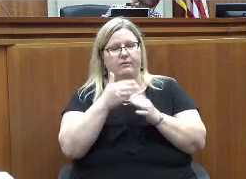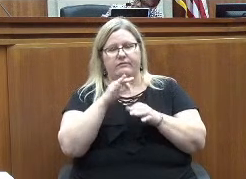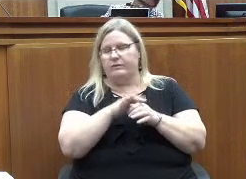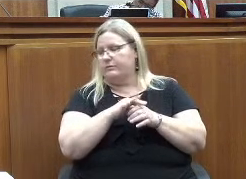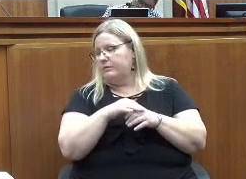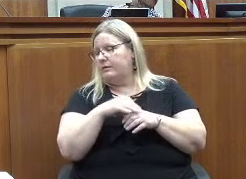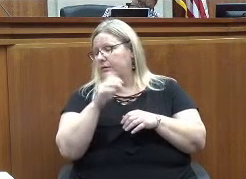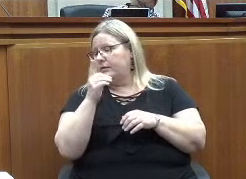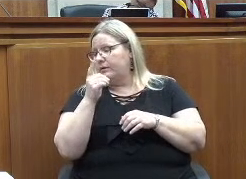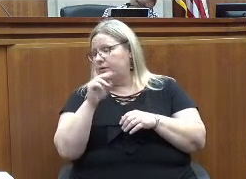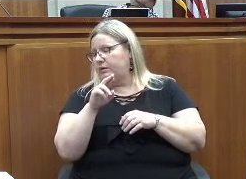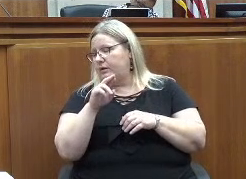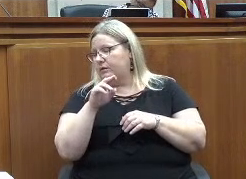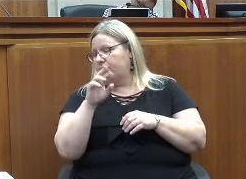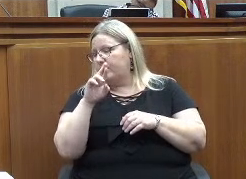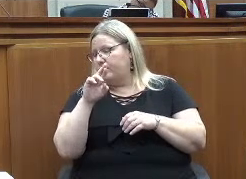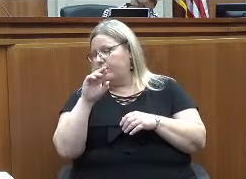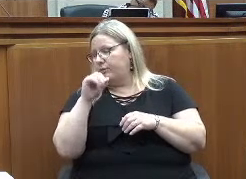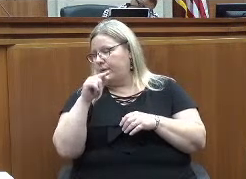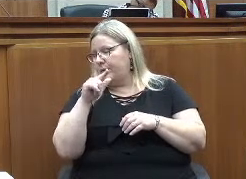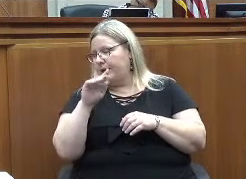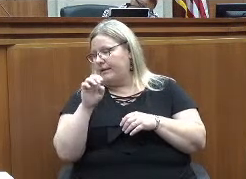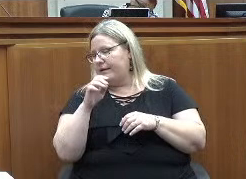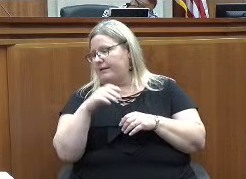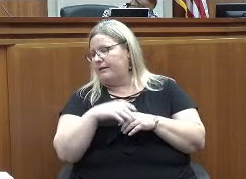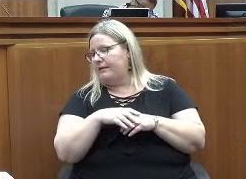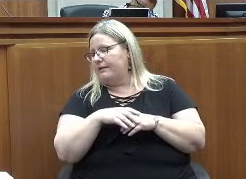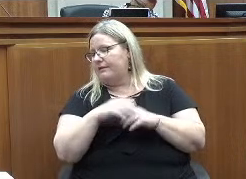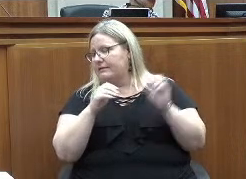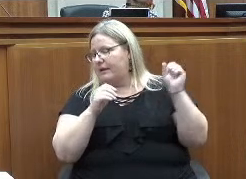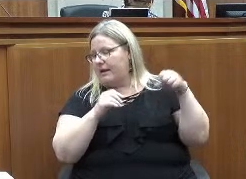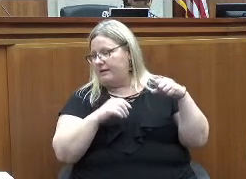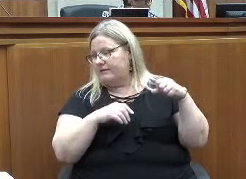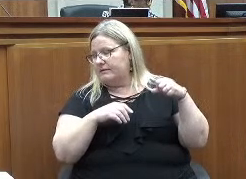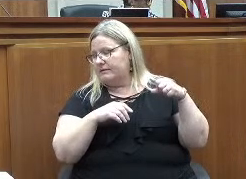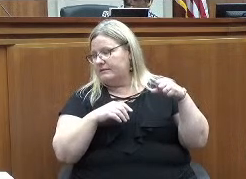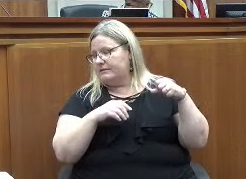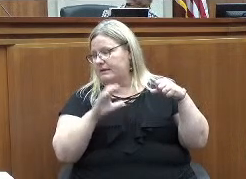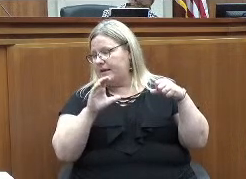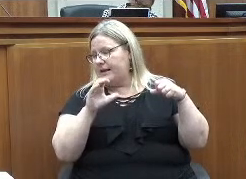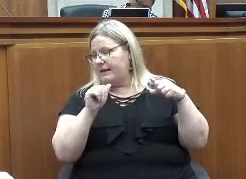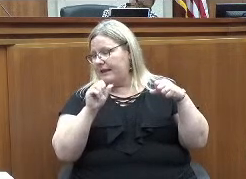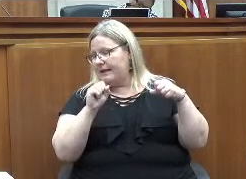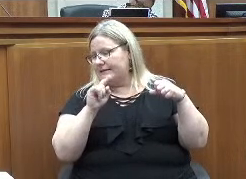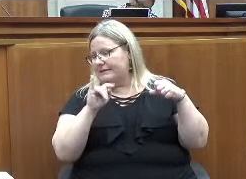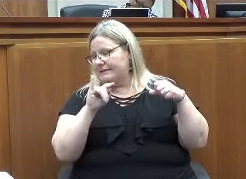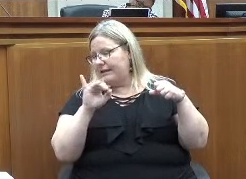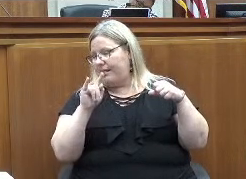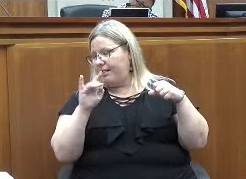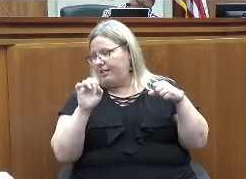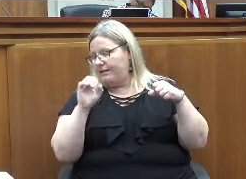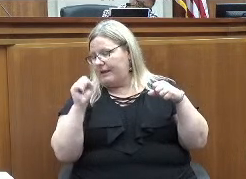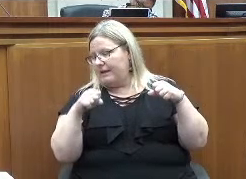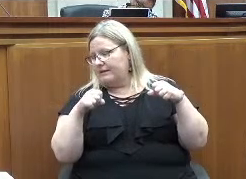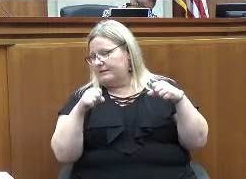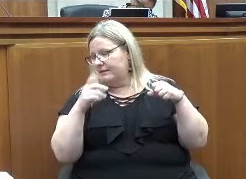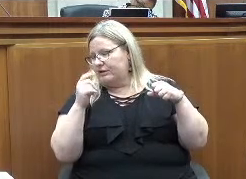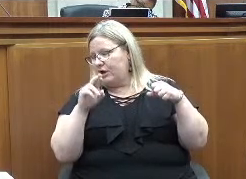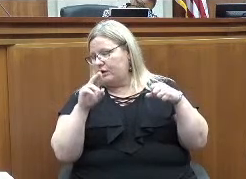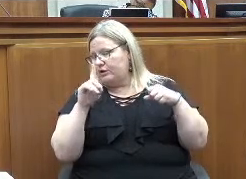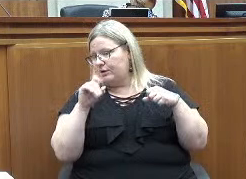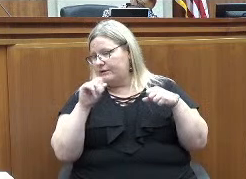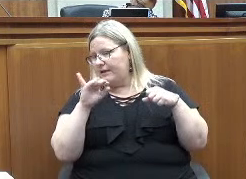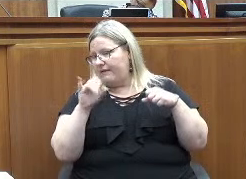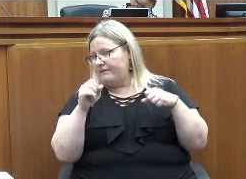Dr. Volpe? Yes. Volpe votes yes. Mr. Castillo? Yes. Mr. Castillo, yes. Dr. Davis?